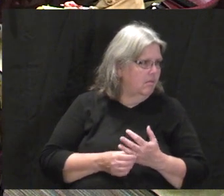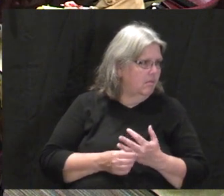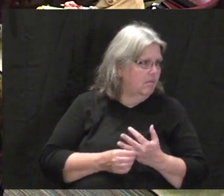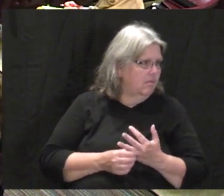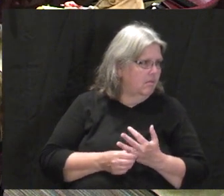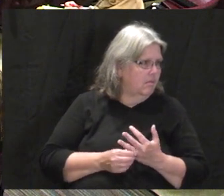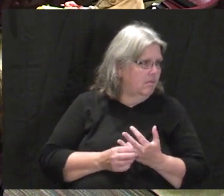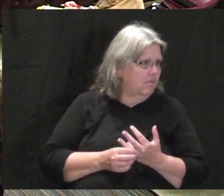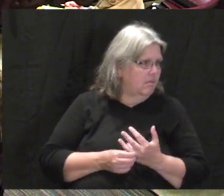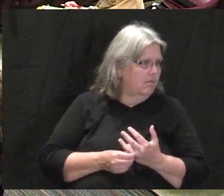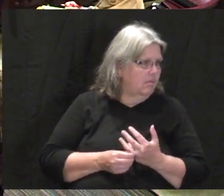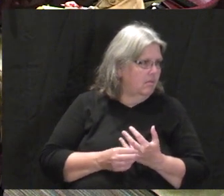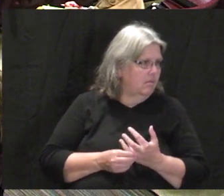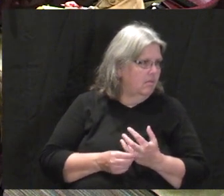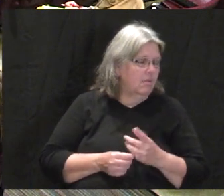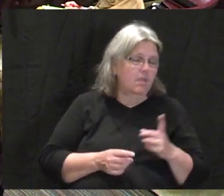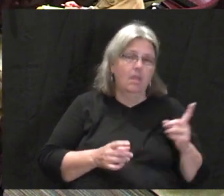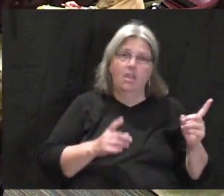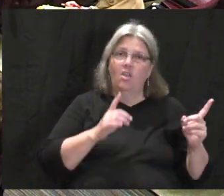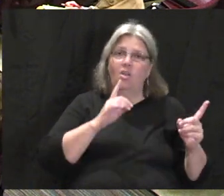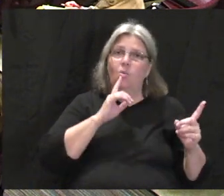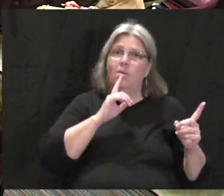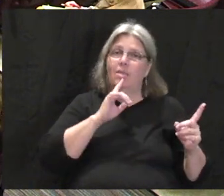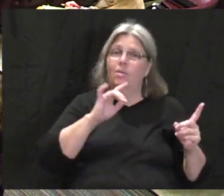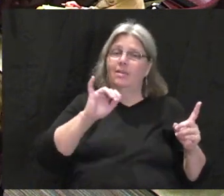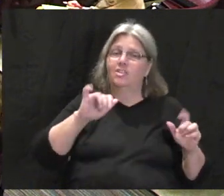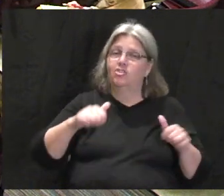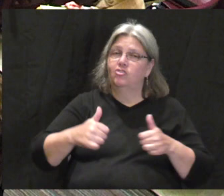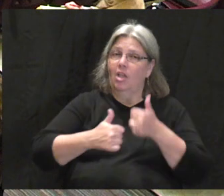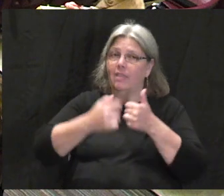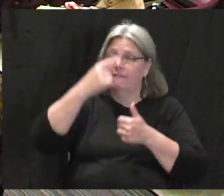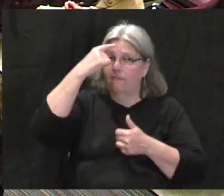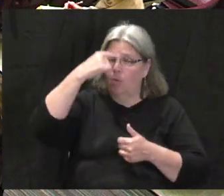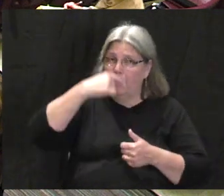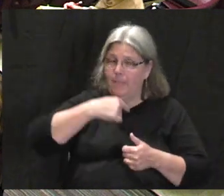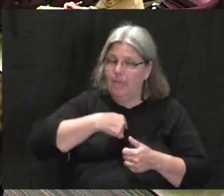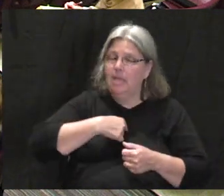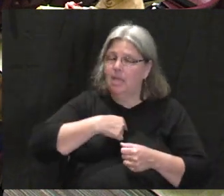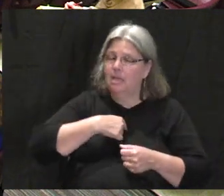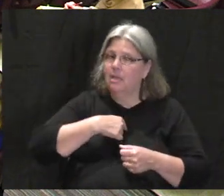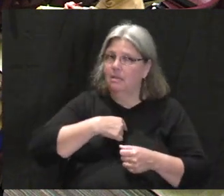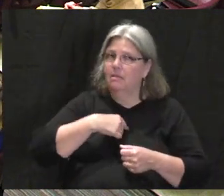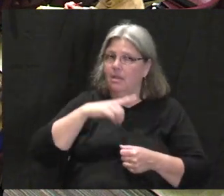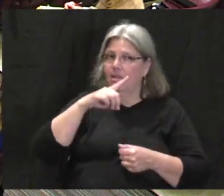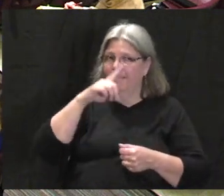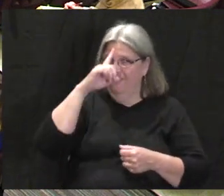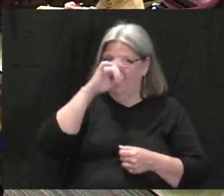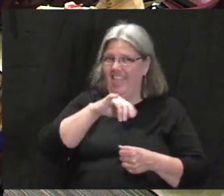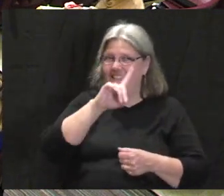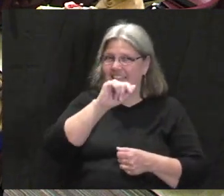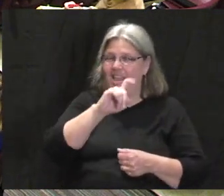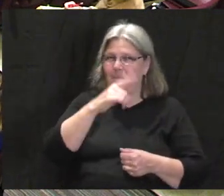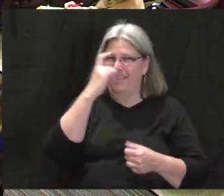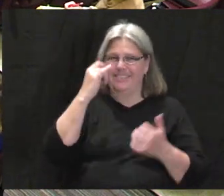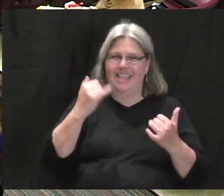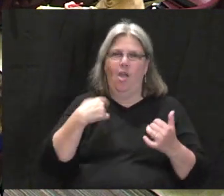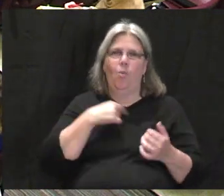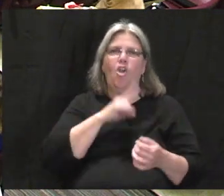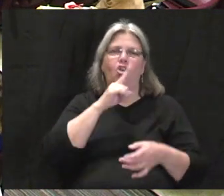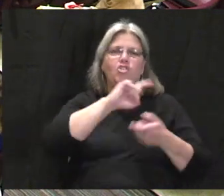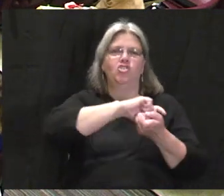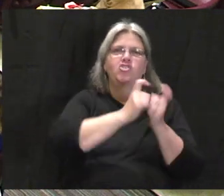It makes it challenging for me as to be in data. So because you're really just redefining the group at that